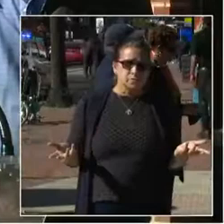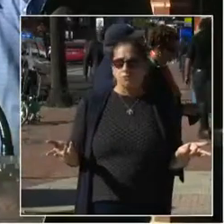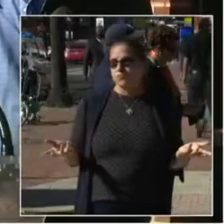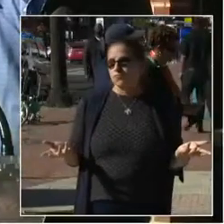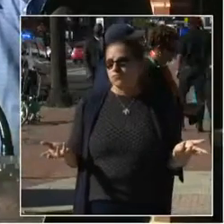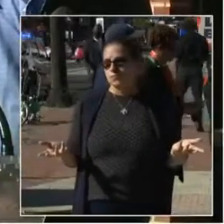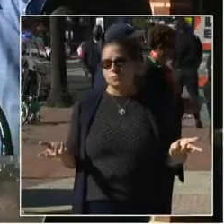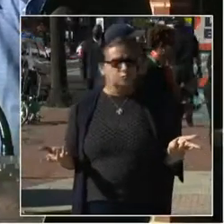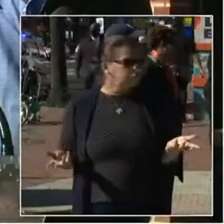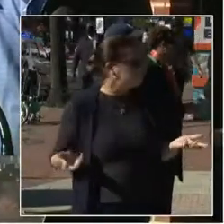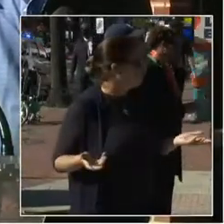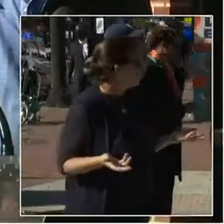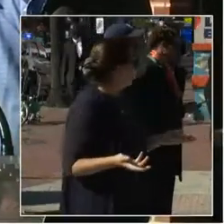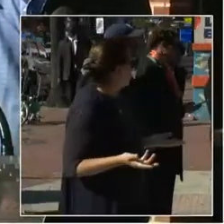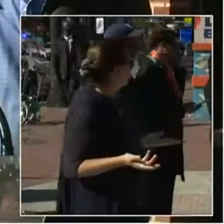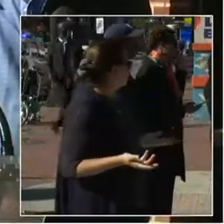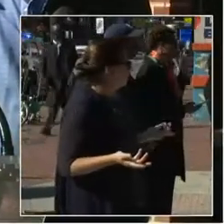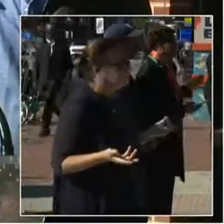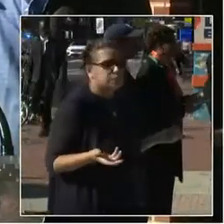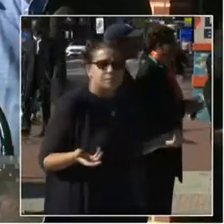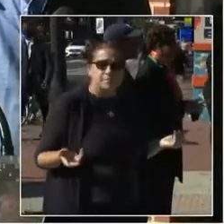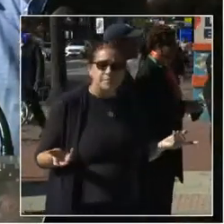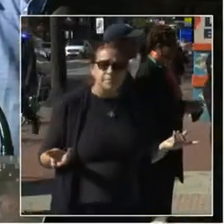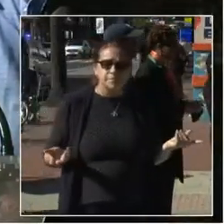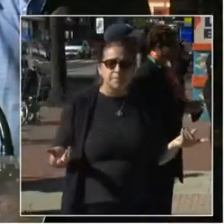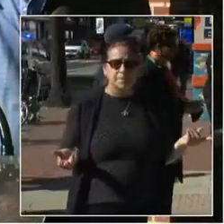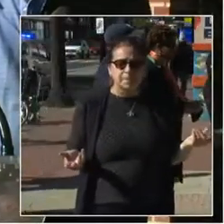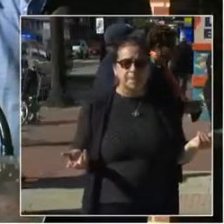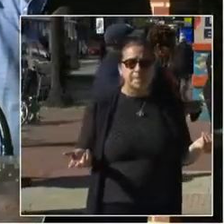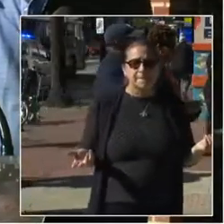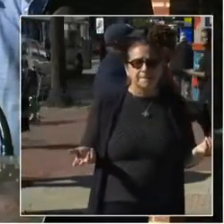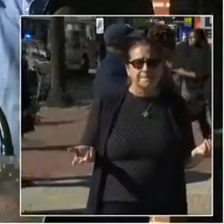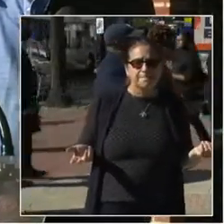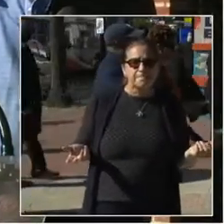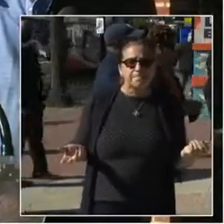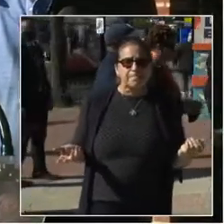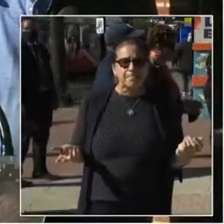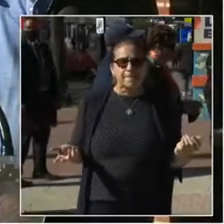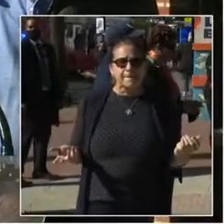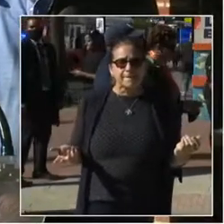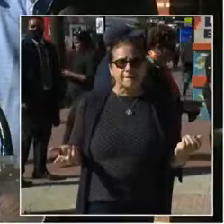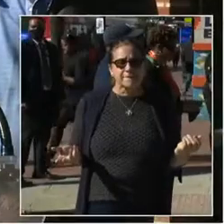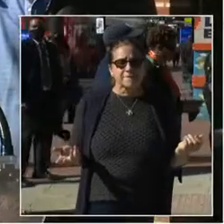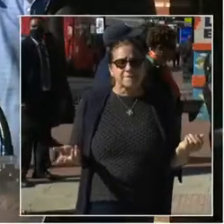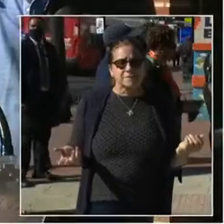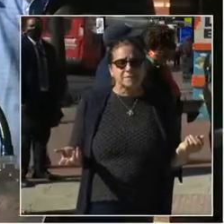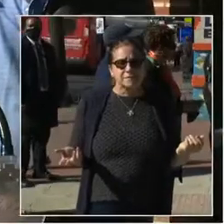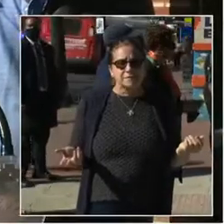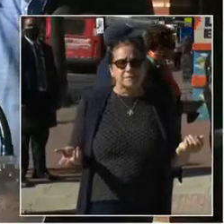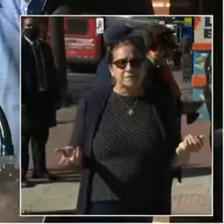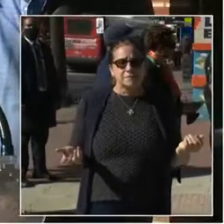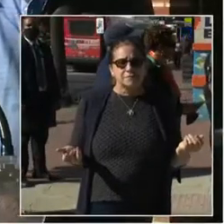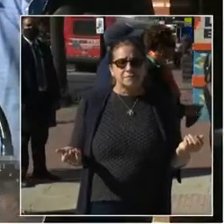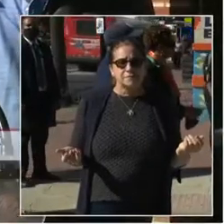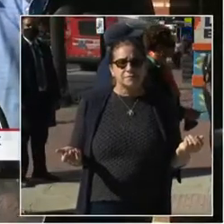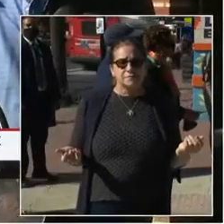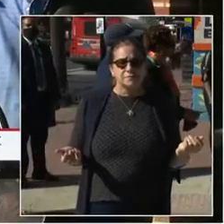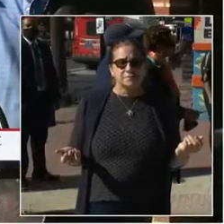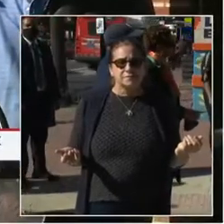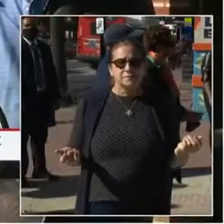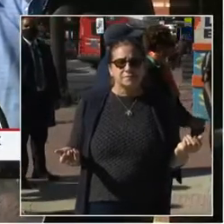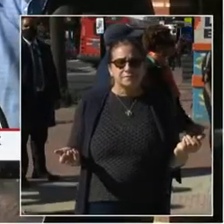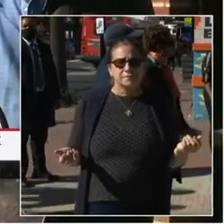large. That if we care about those communities, that we have to shop local, we have to shop at Black businesses, we have to eat at